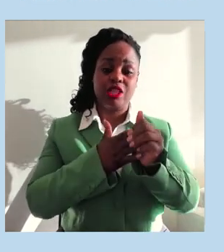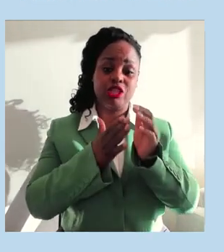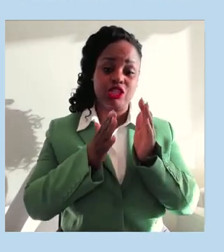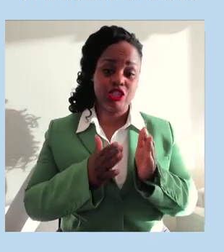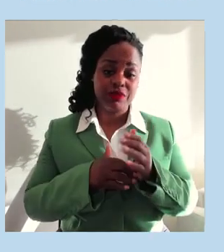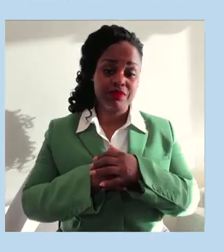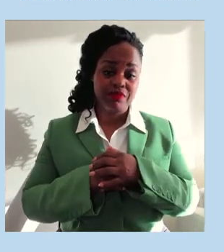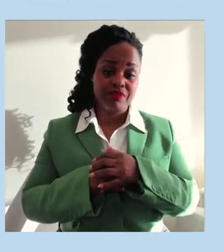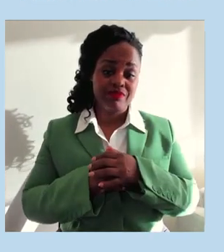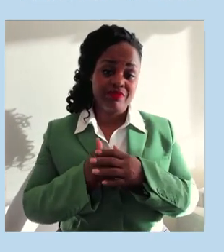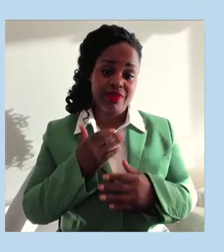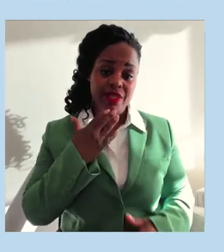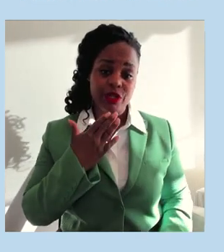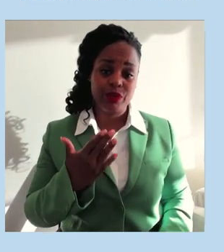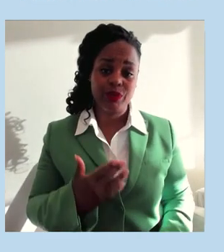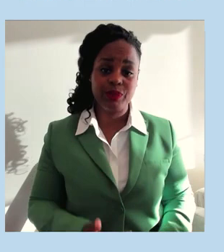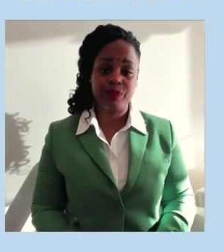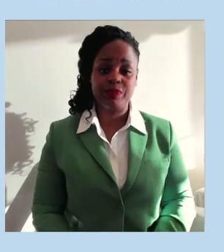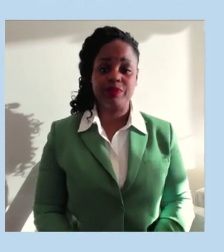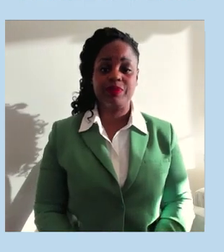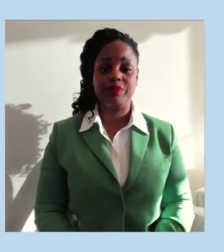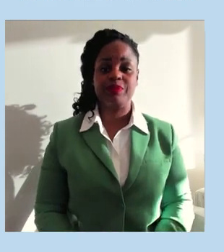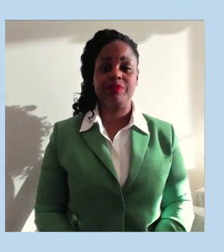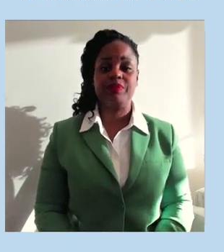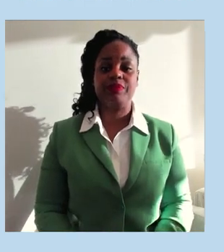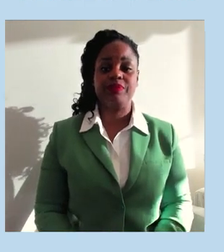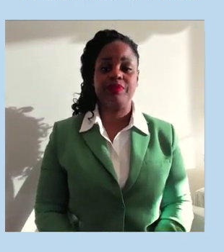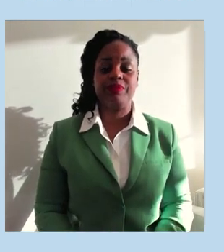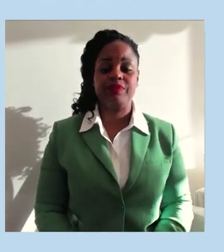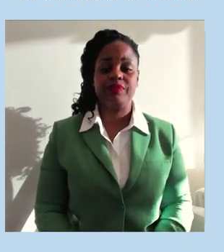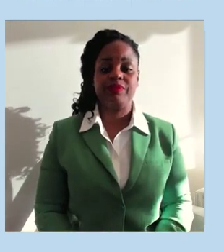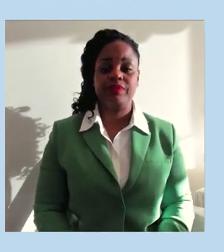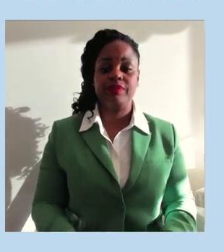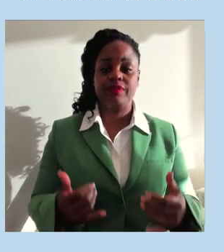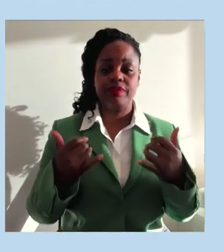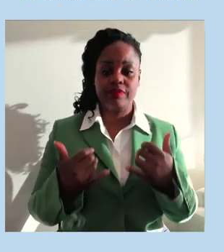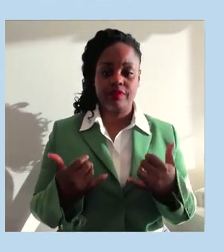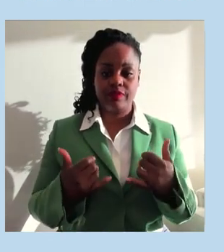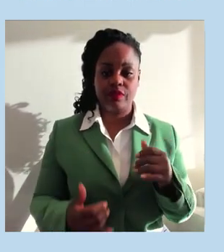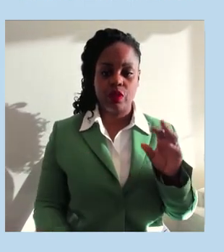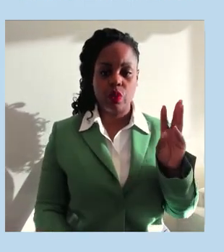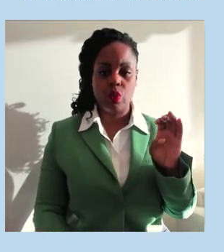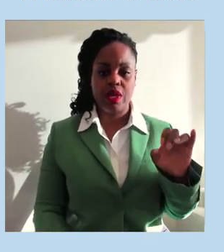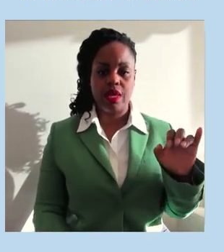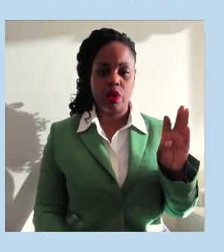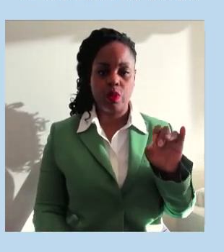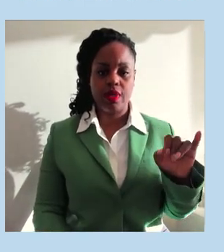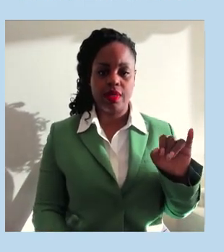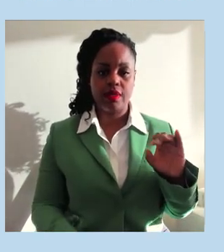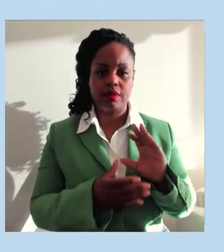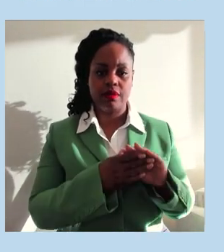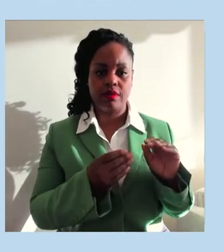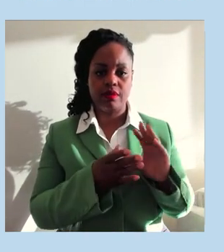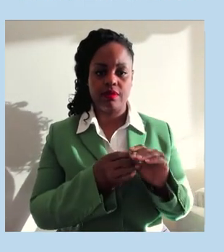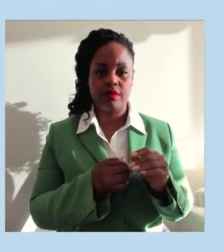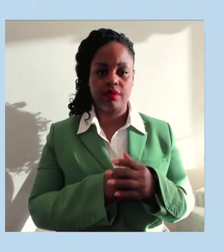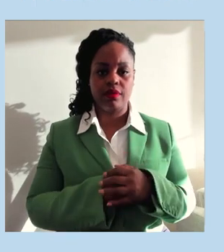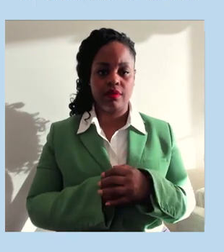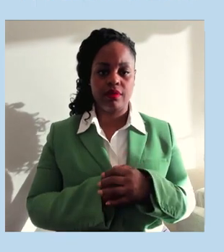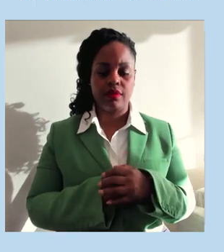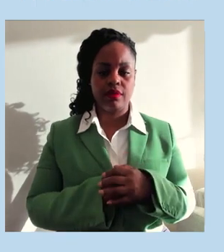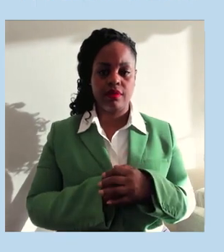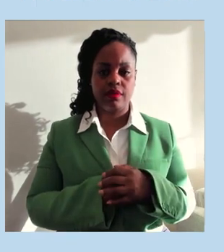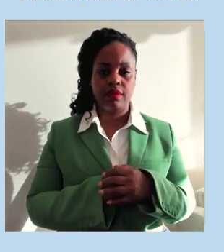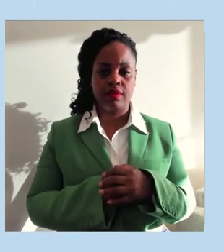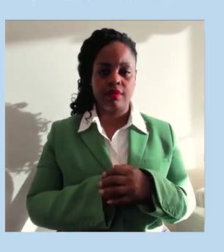All right, I'm going to turn now to Weiwei. You have worked to empower young people and women from marginalized communities in Burma